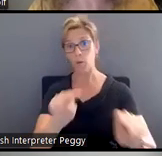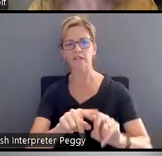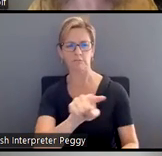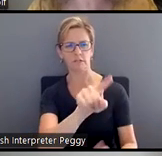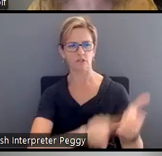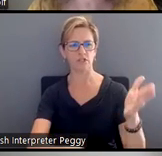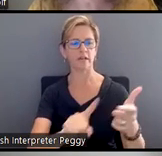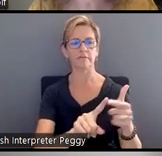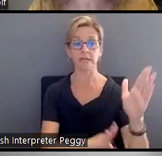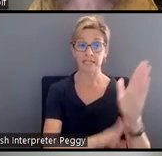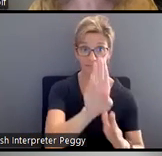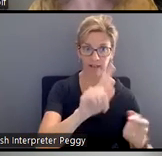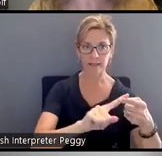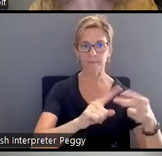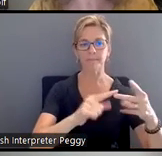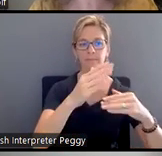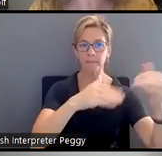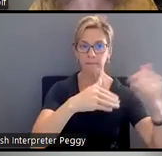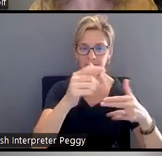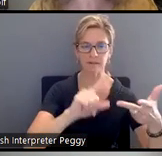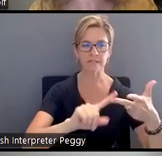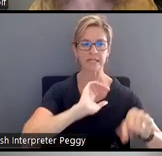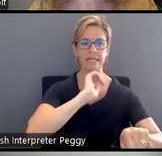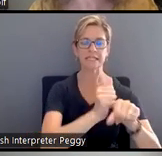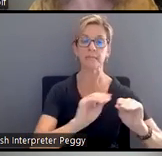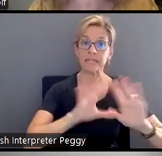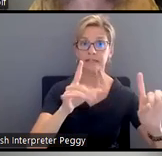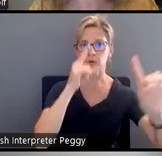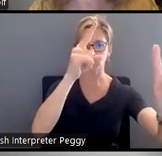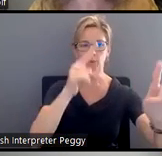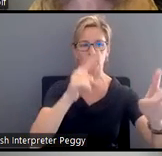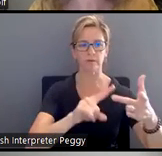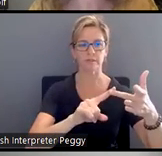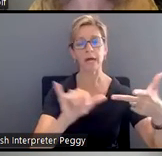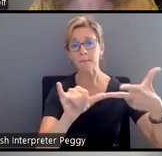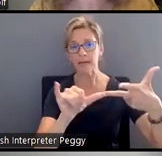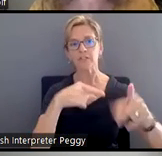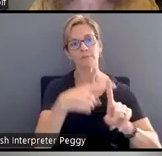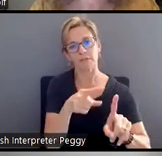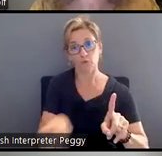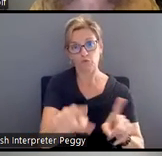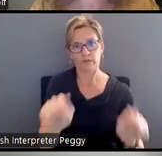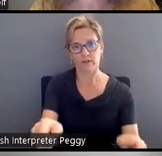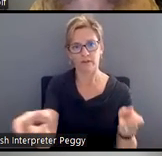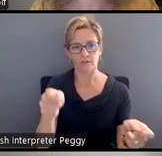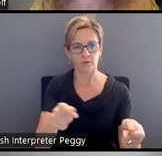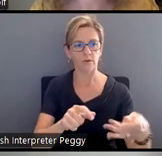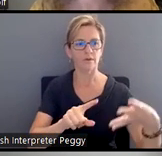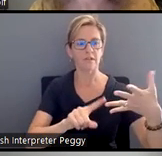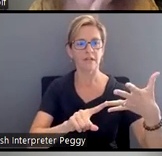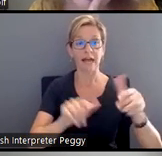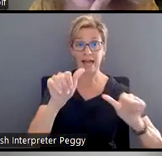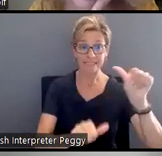Developing, building, setting clear goals, measurable but also within your control, assessing